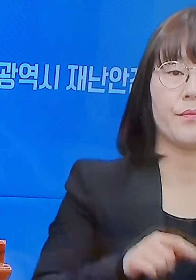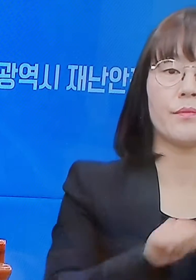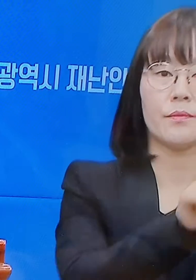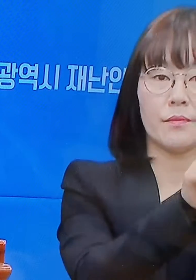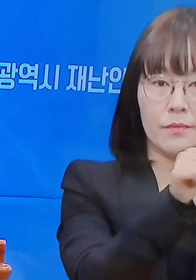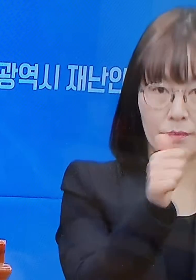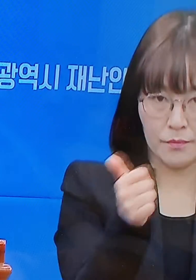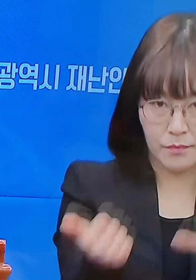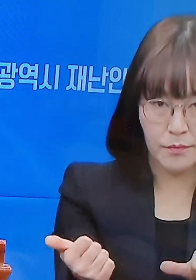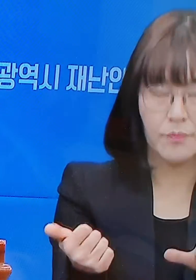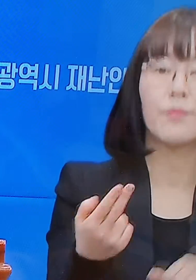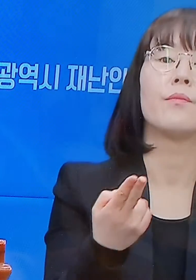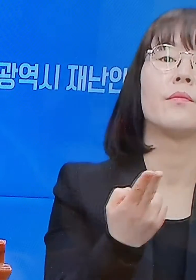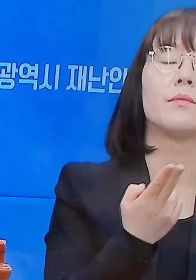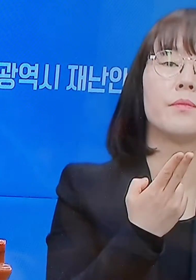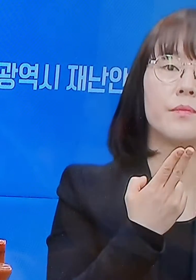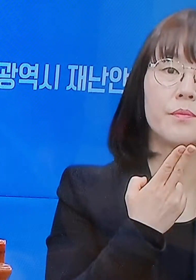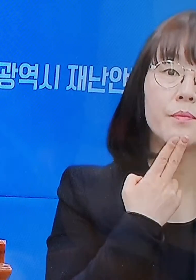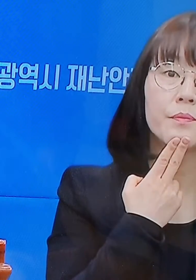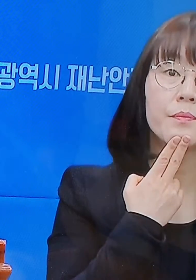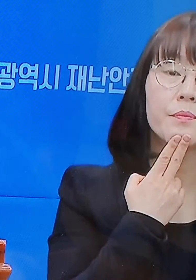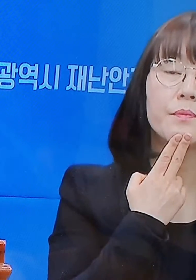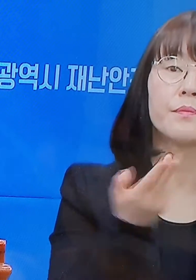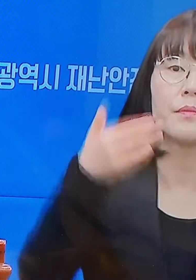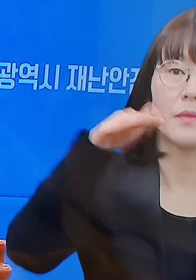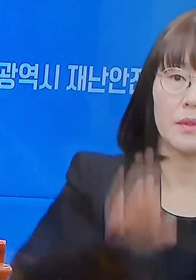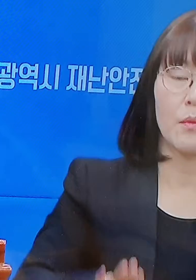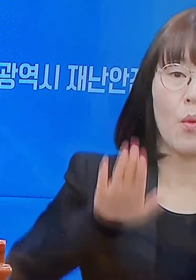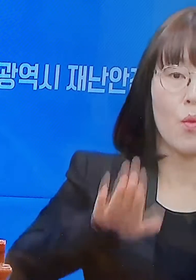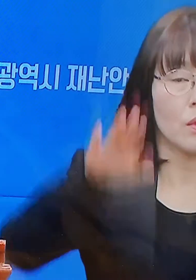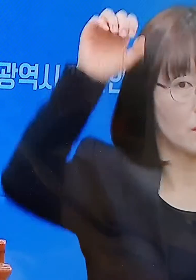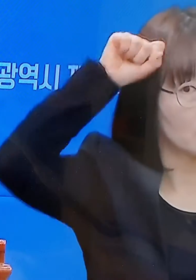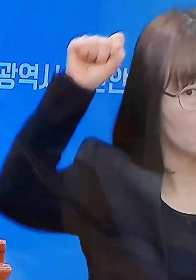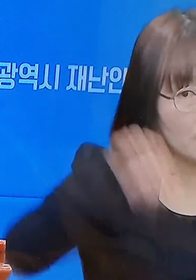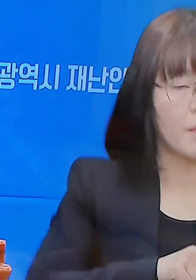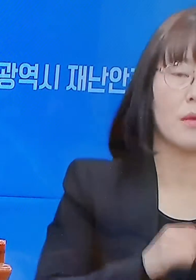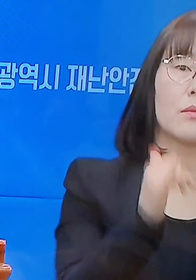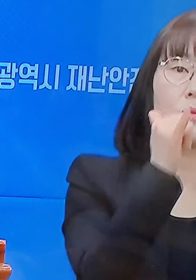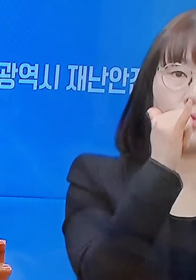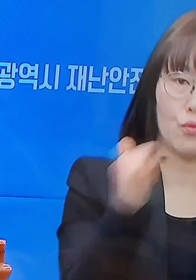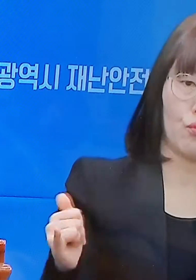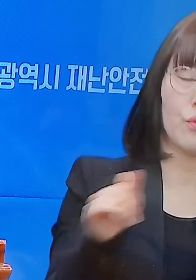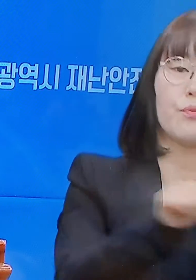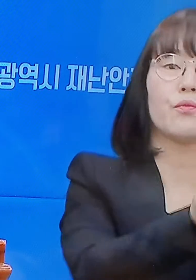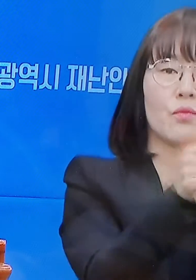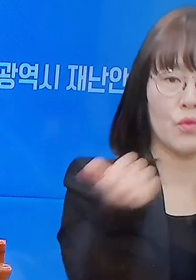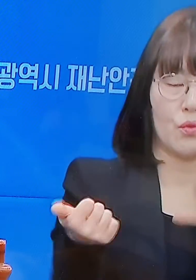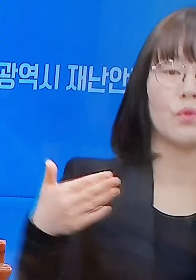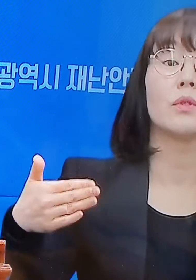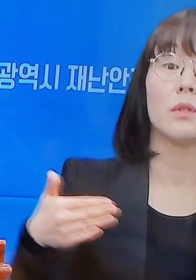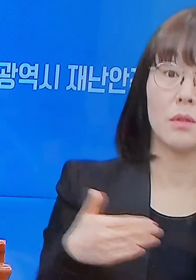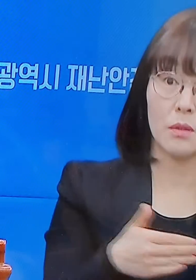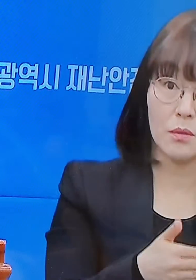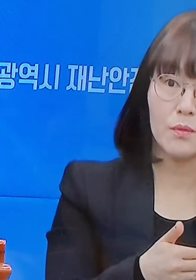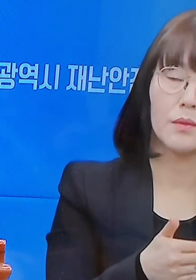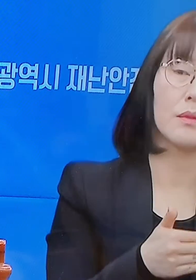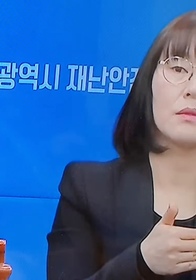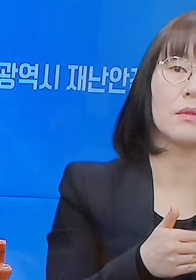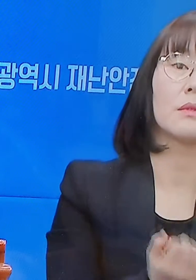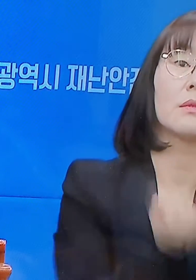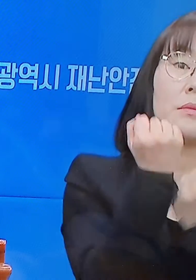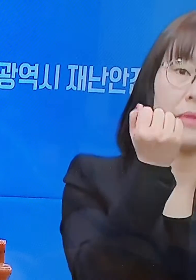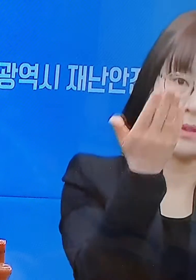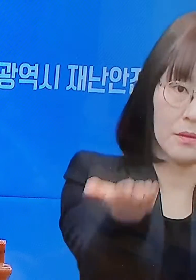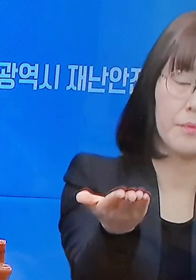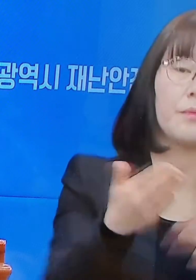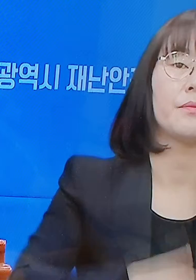so their body temperature is low. The white blood cell count is low, so of course